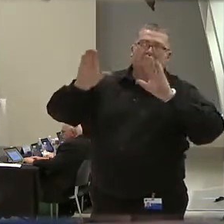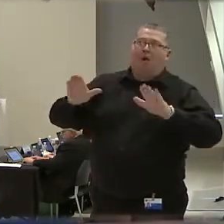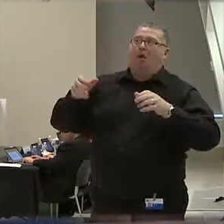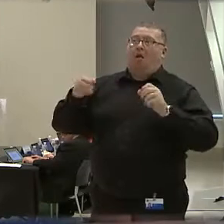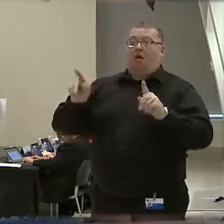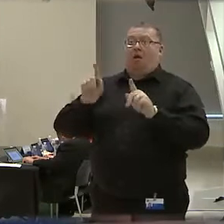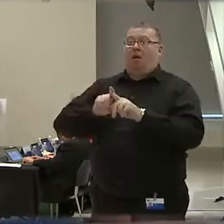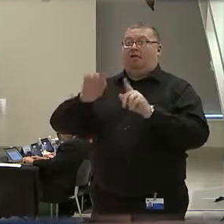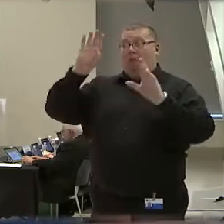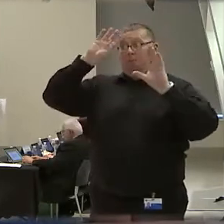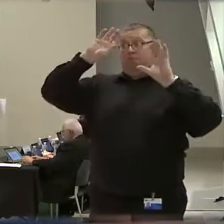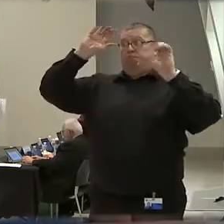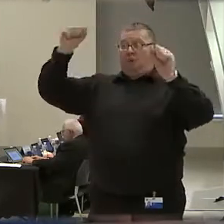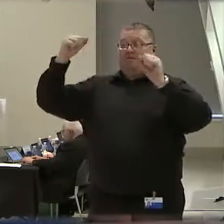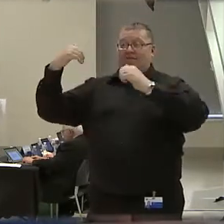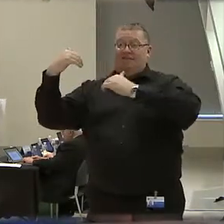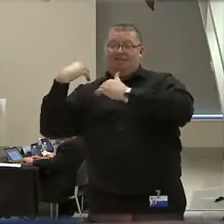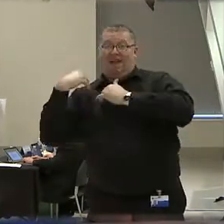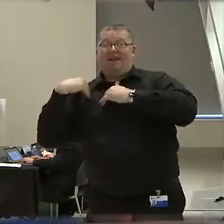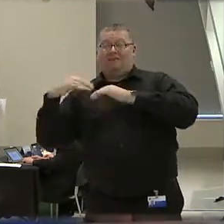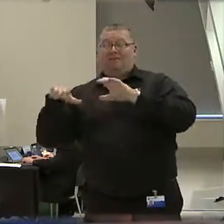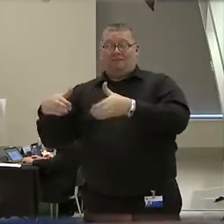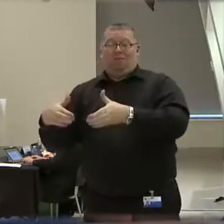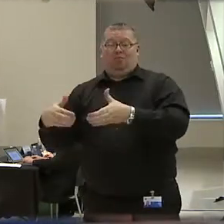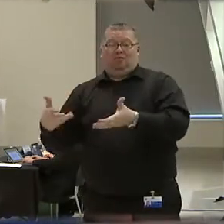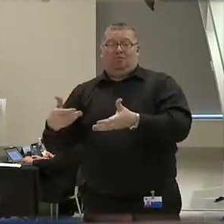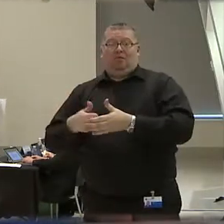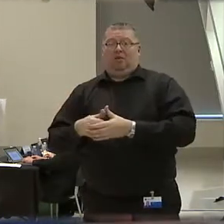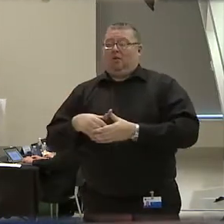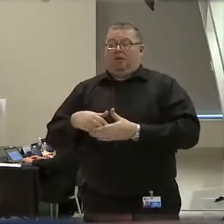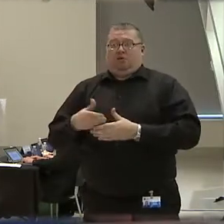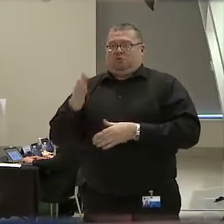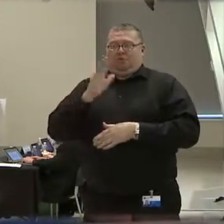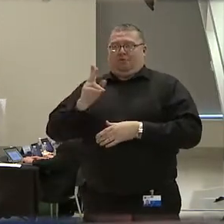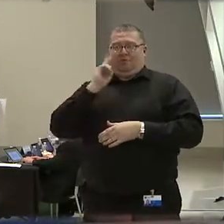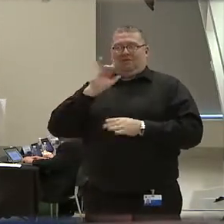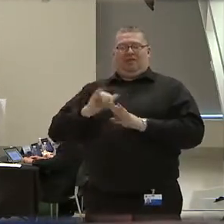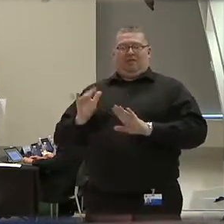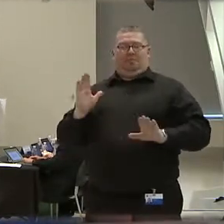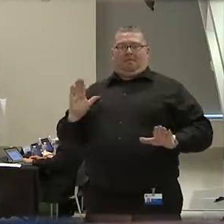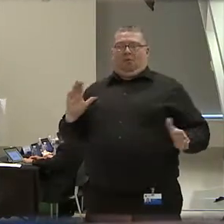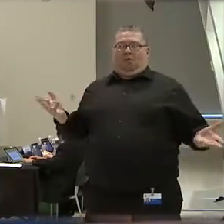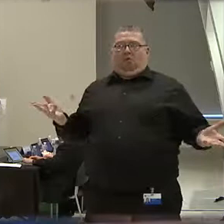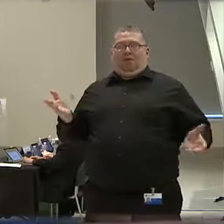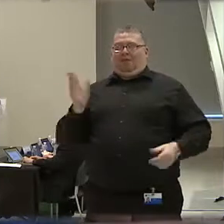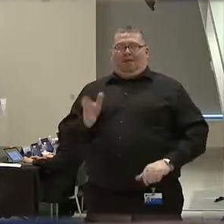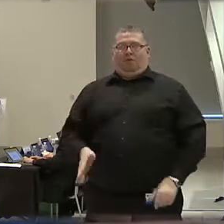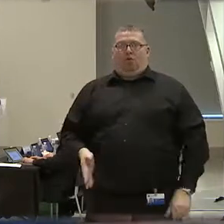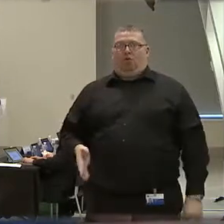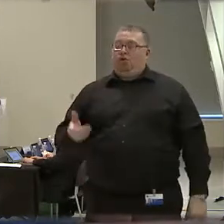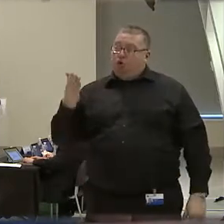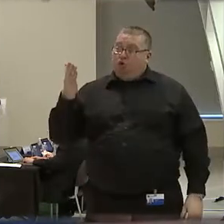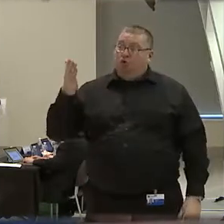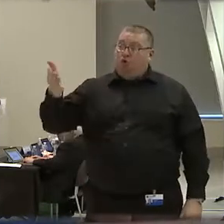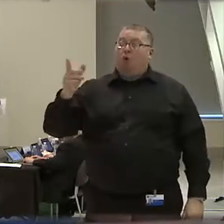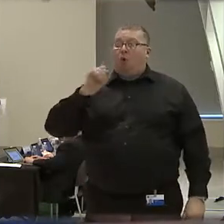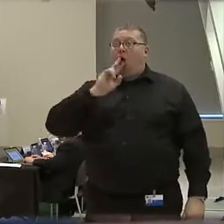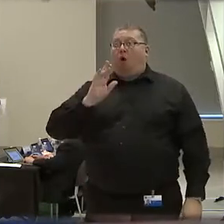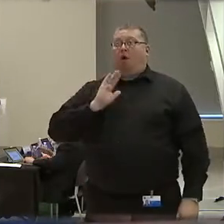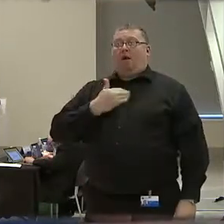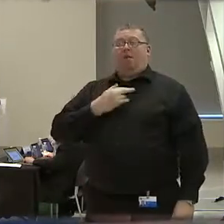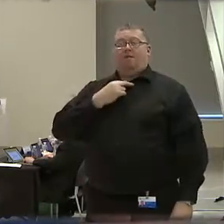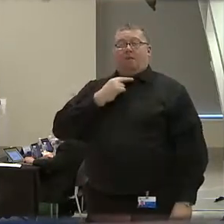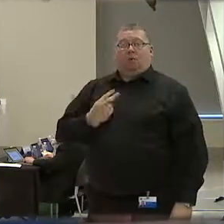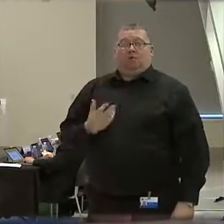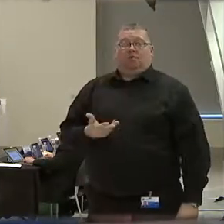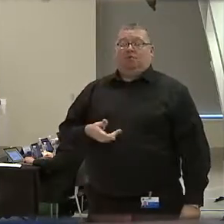the President's task force. I mean, this is unprecedented. You are our voice. You